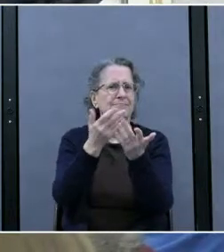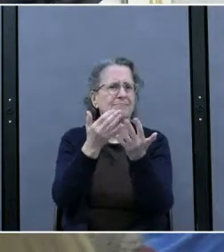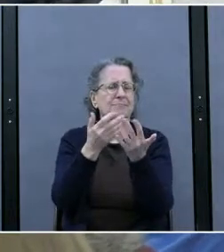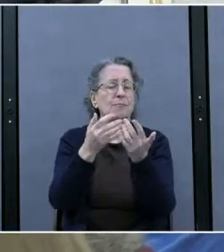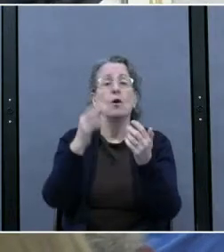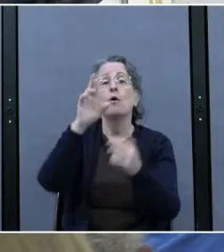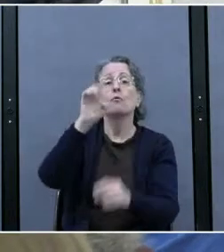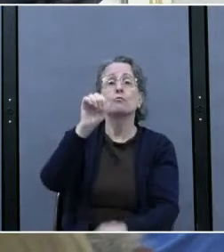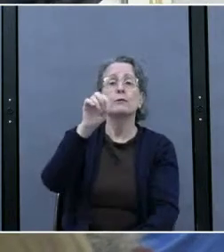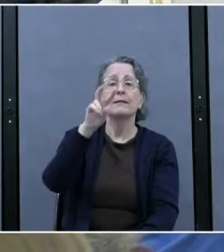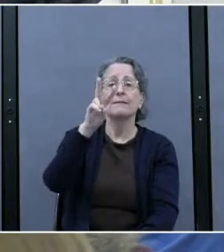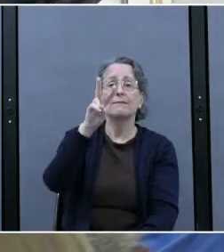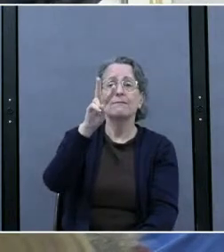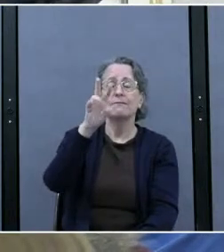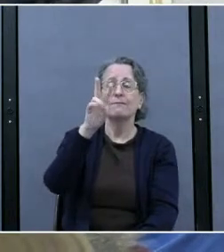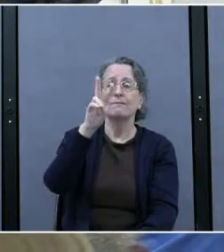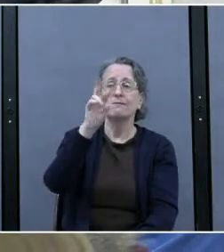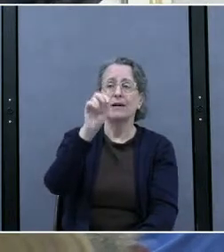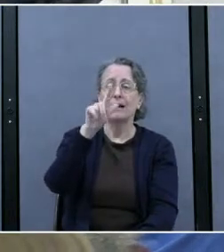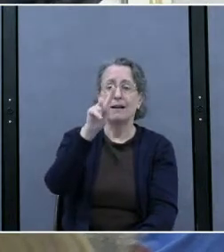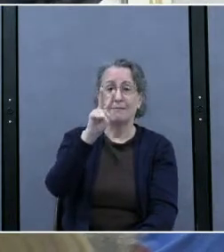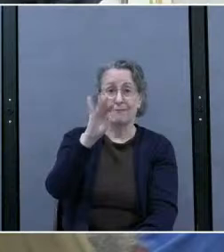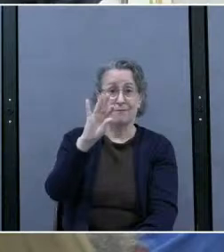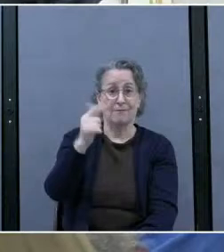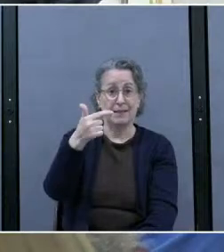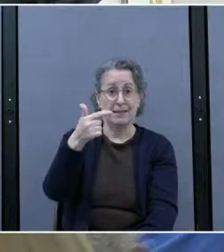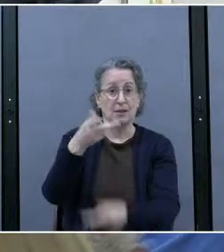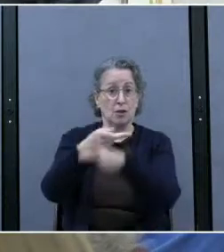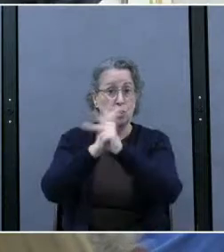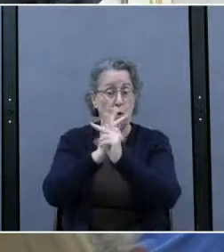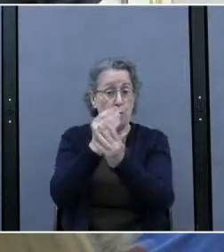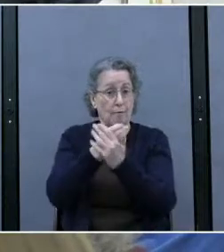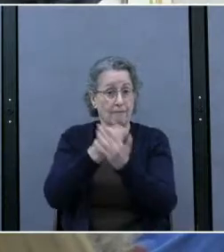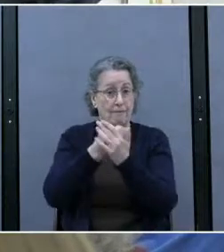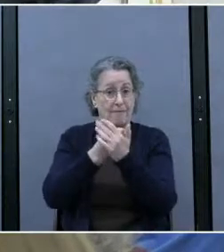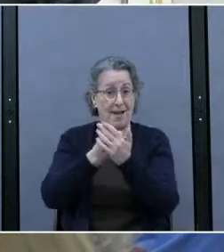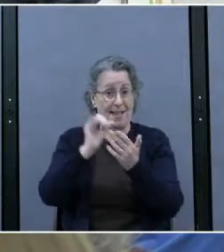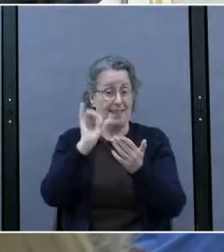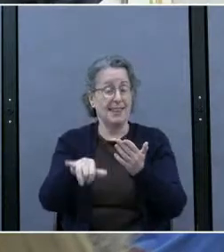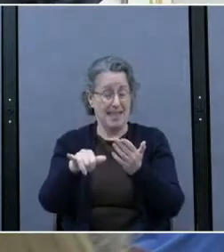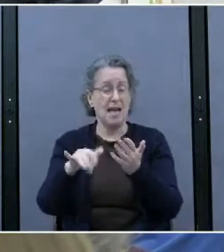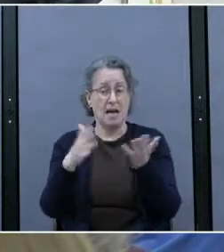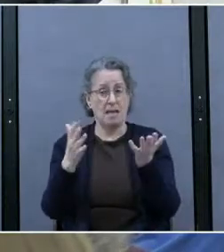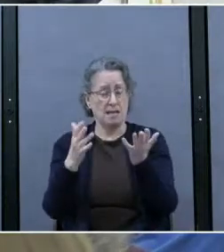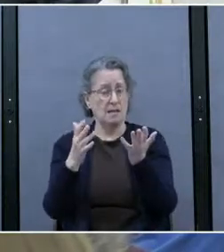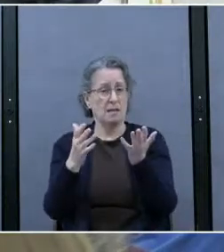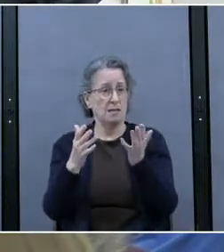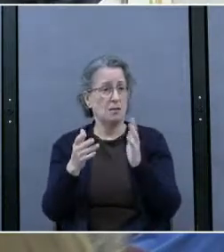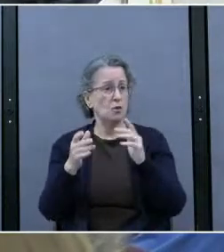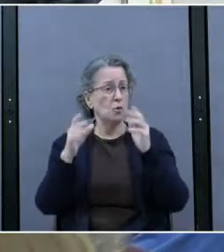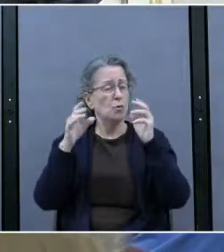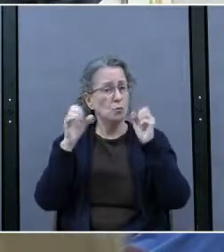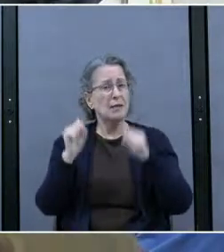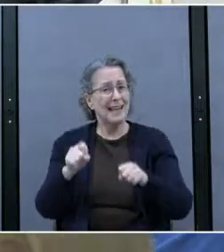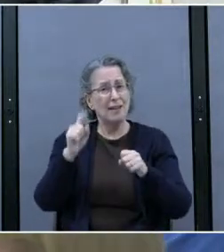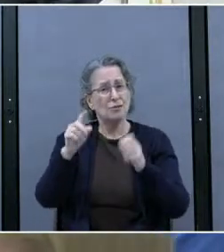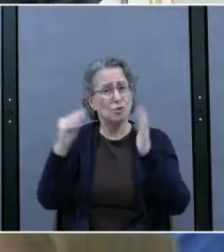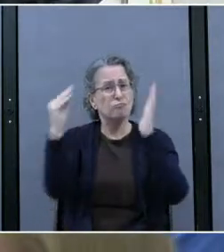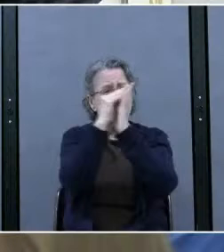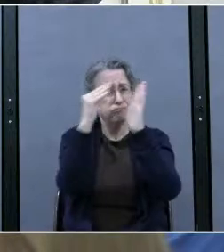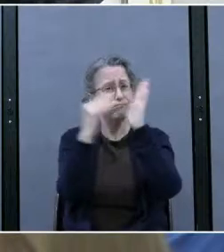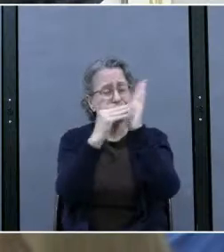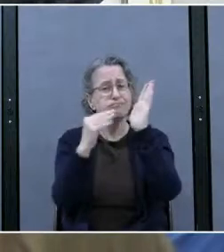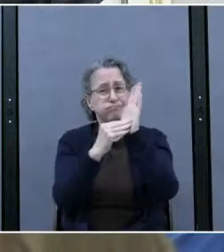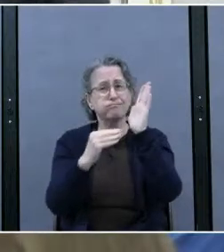revolving loan fund. Could we find out actually what expenses that we're paying what things that are you